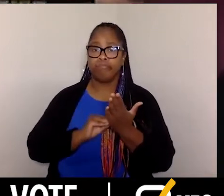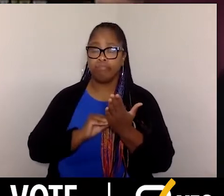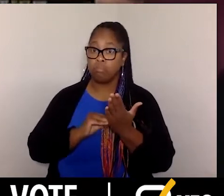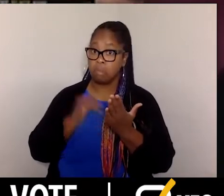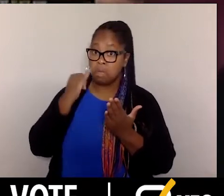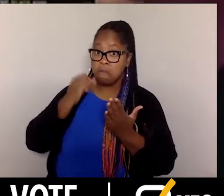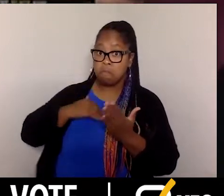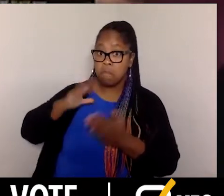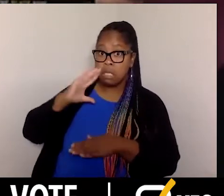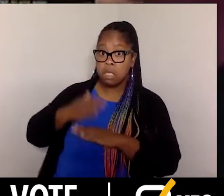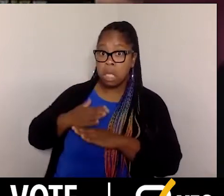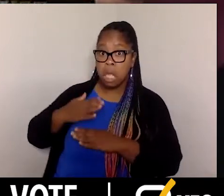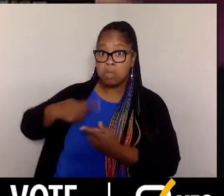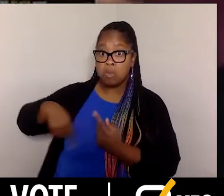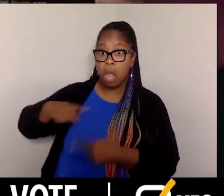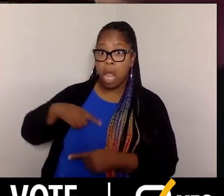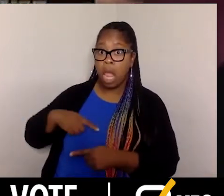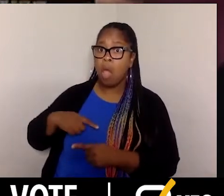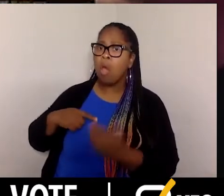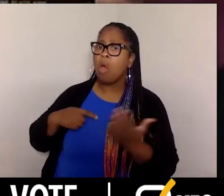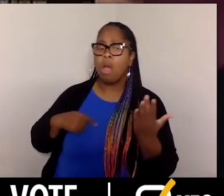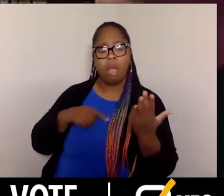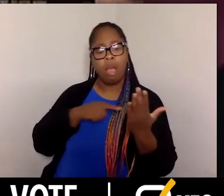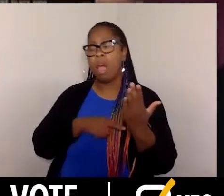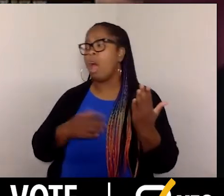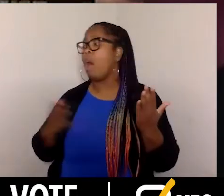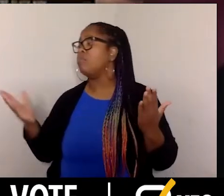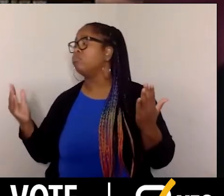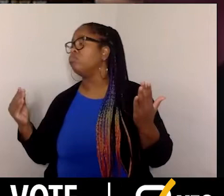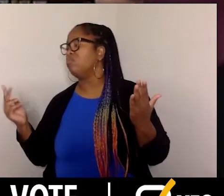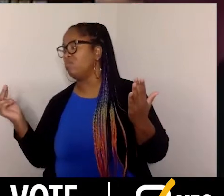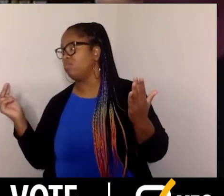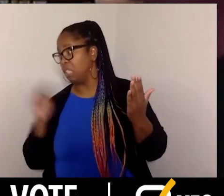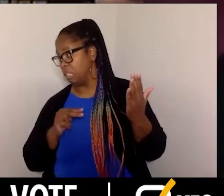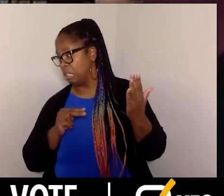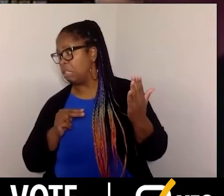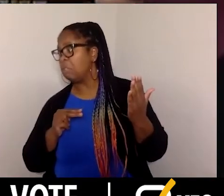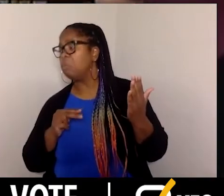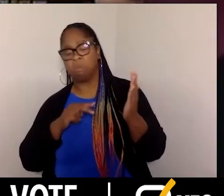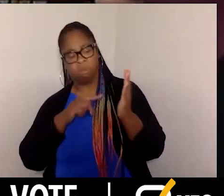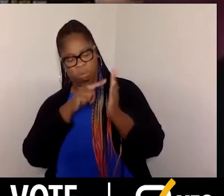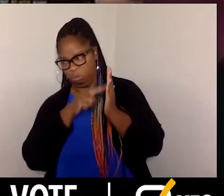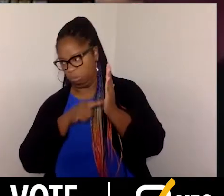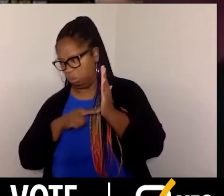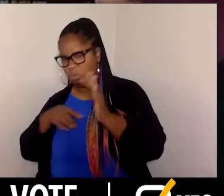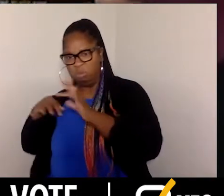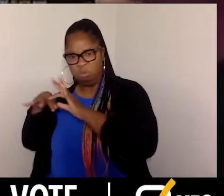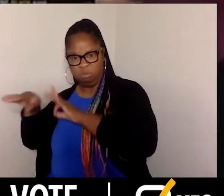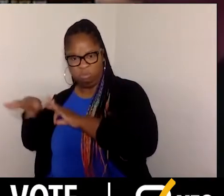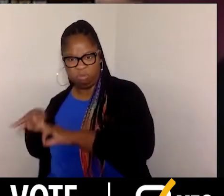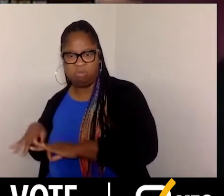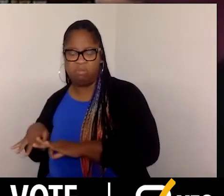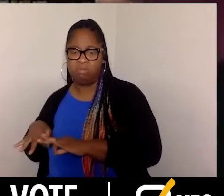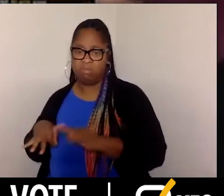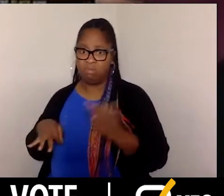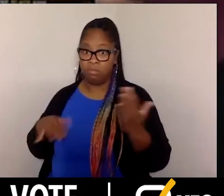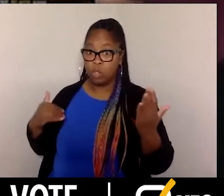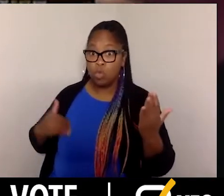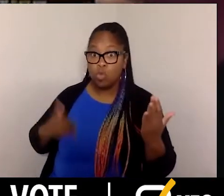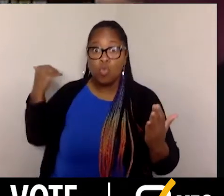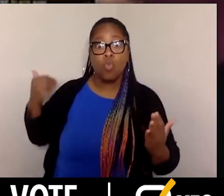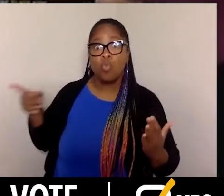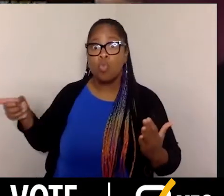I call him over and talk him through the process, because I believe you're never too young to